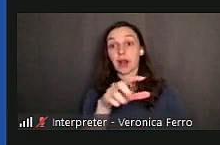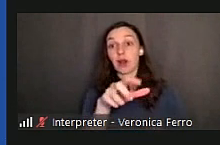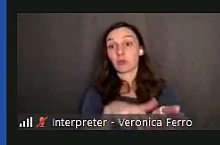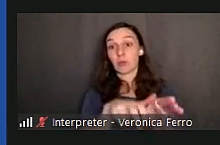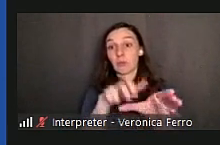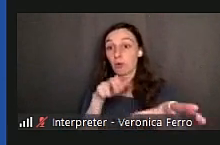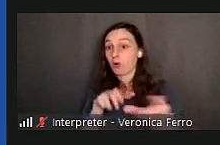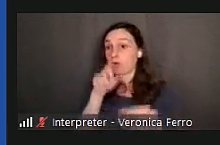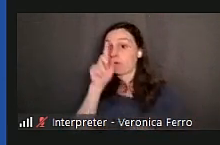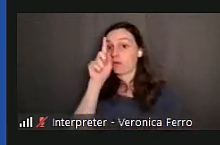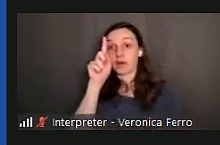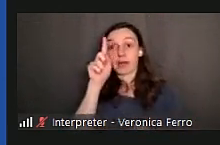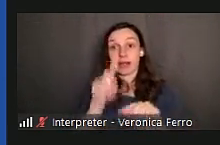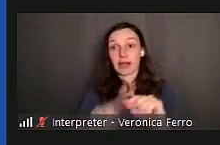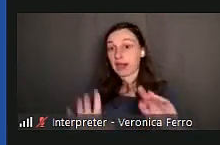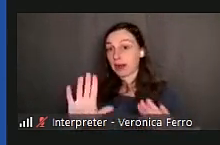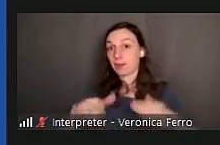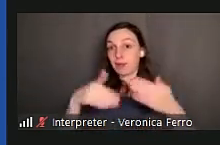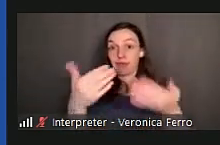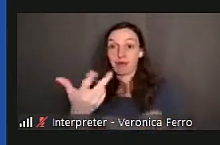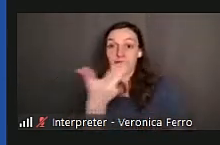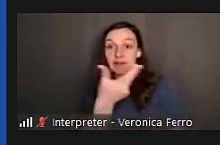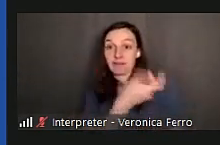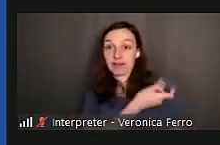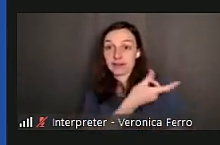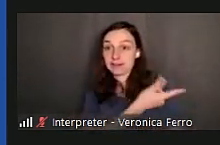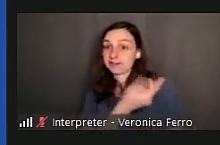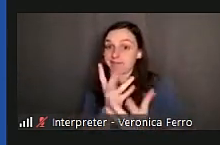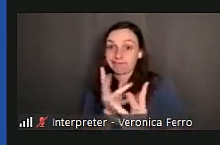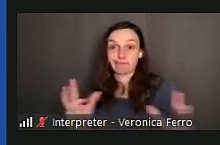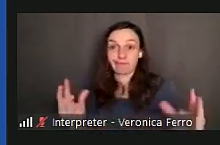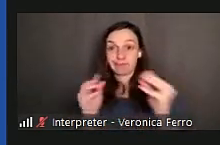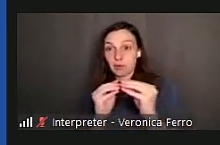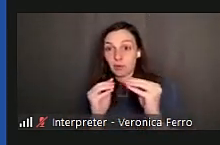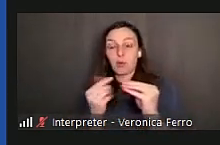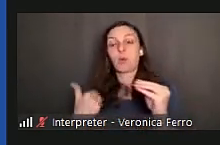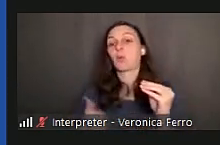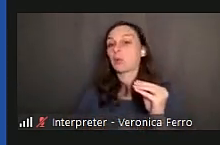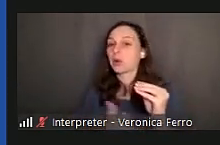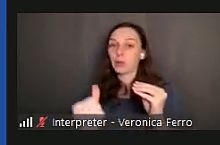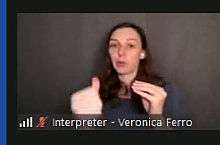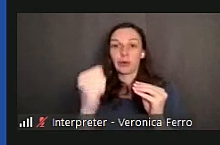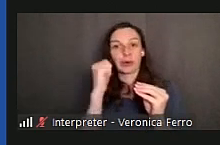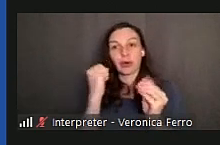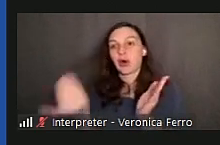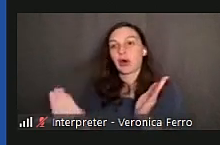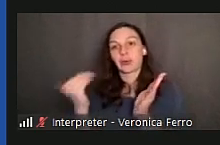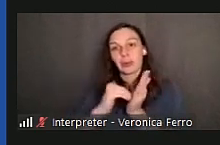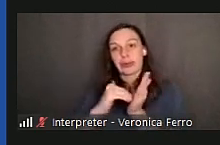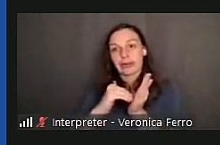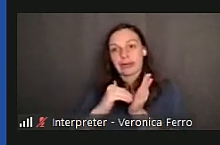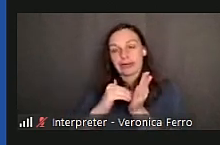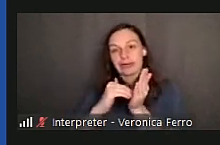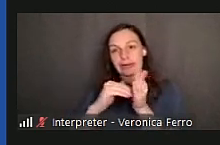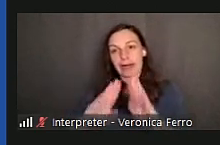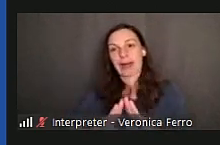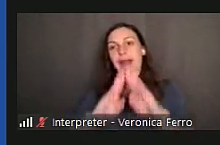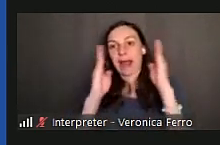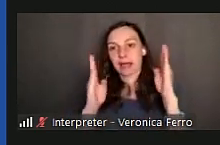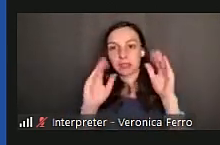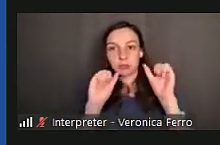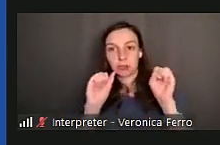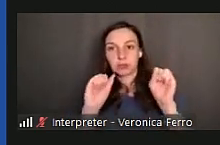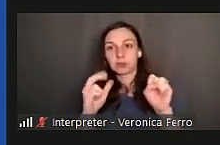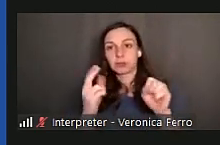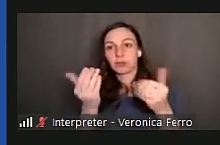program, and we will not be re-engaging with them on vaccine work. As far as other